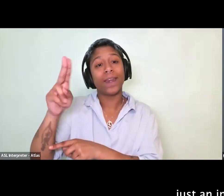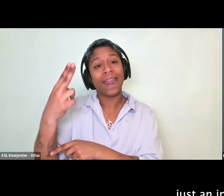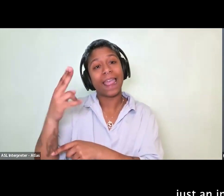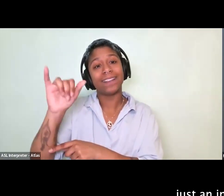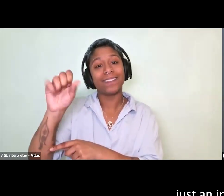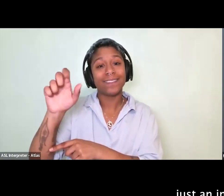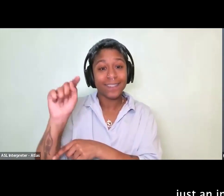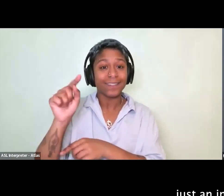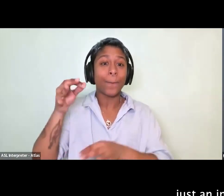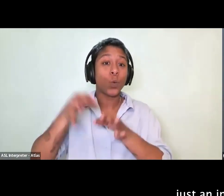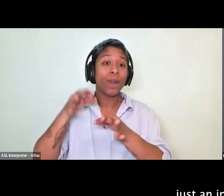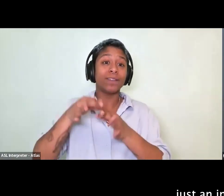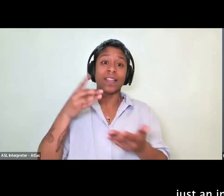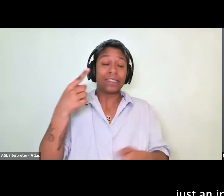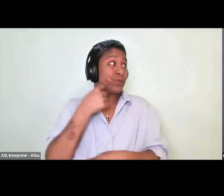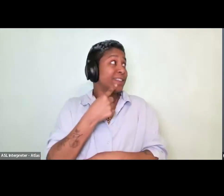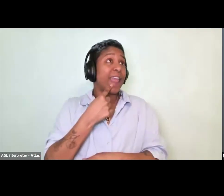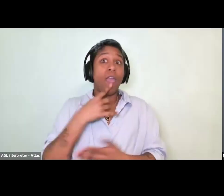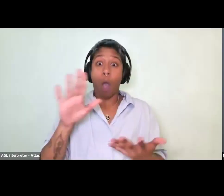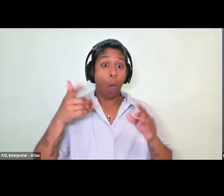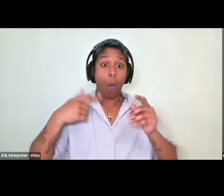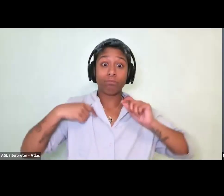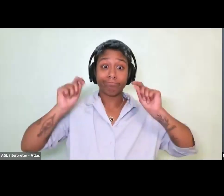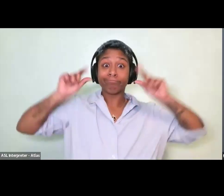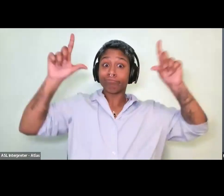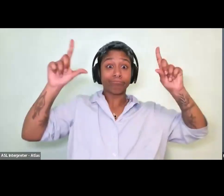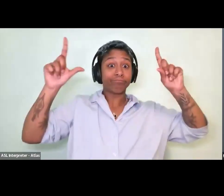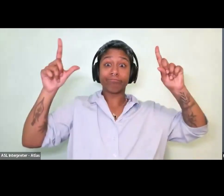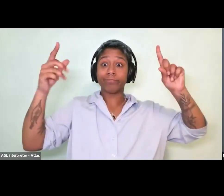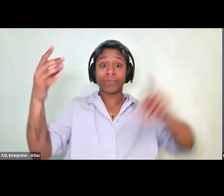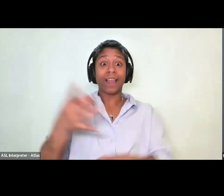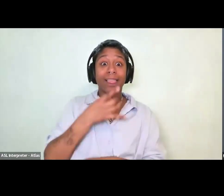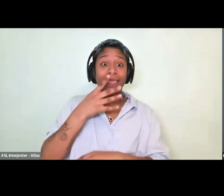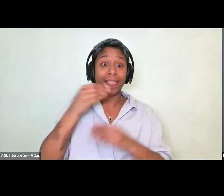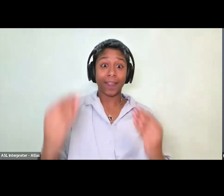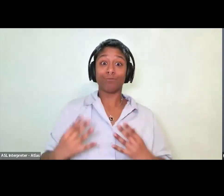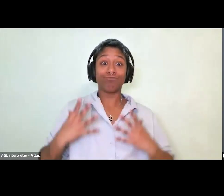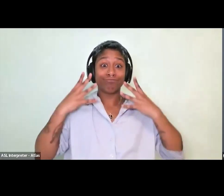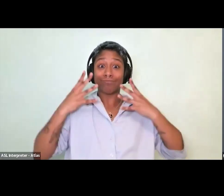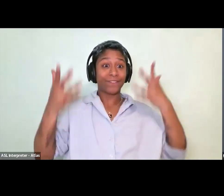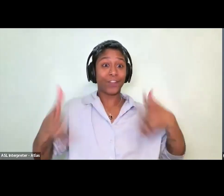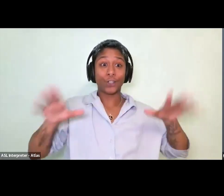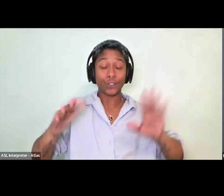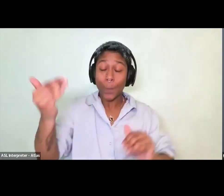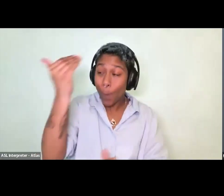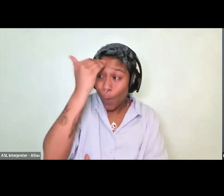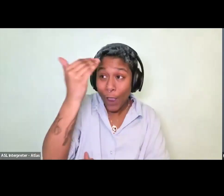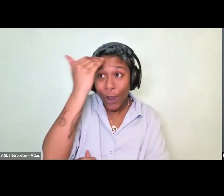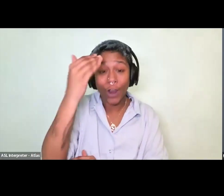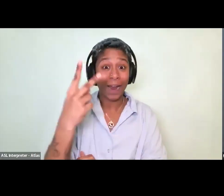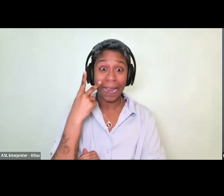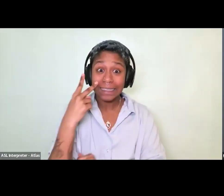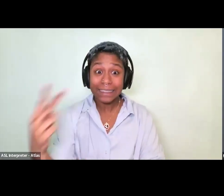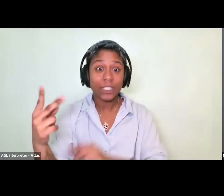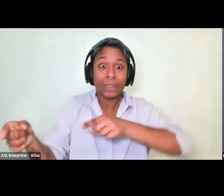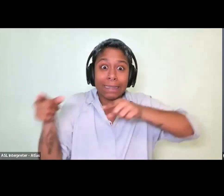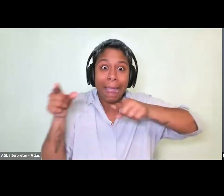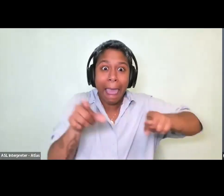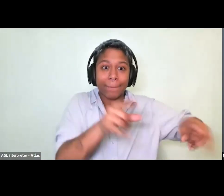says I'm awake, I'm aware, I see what's going on around